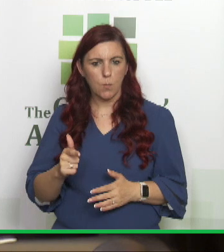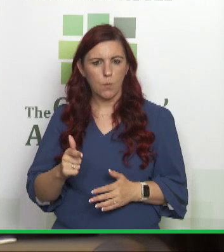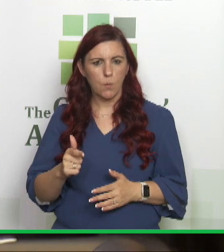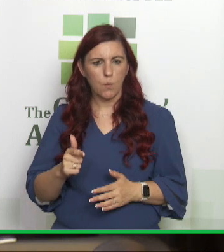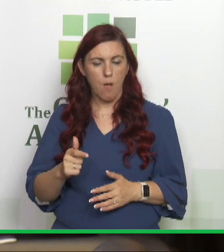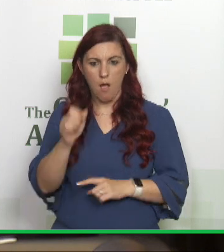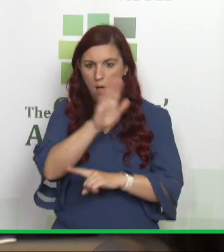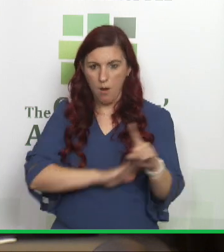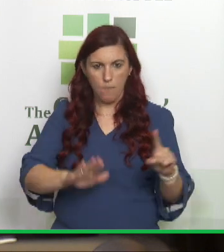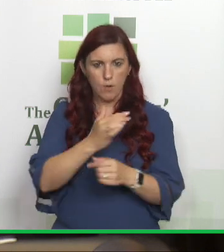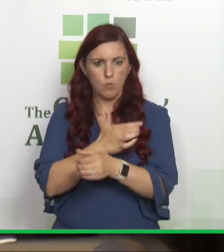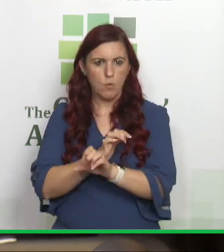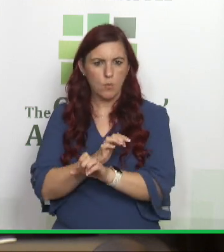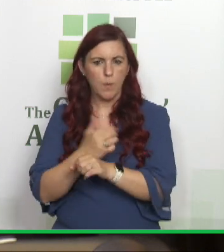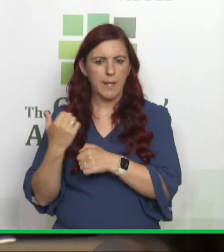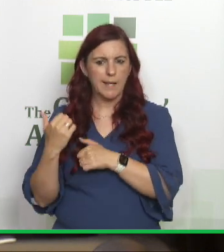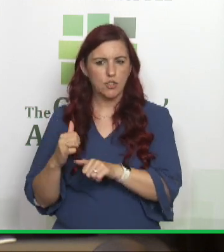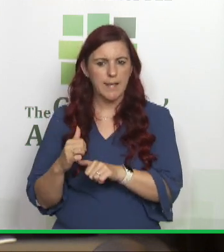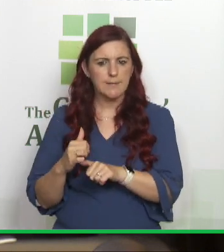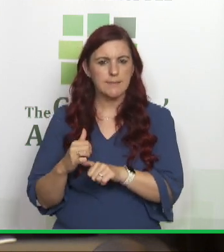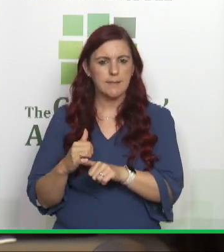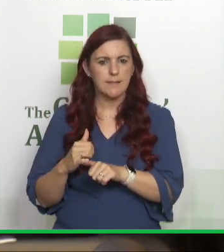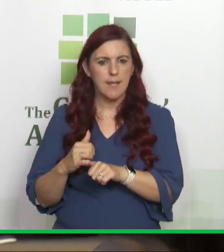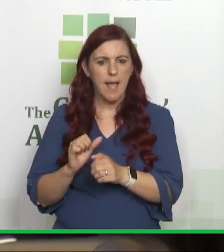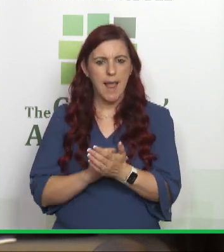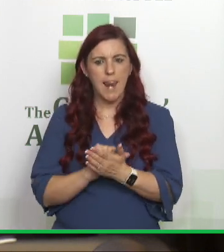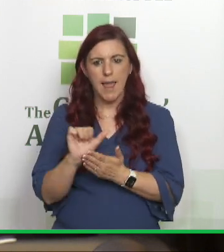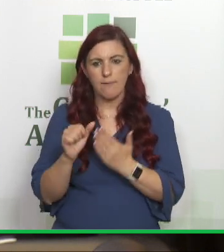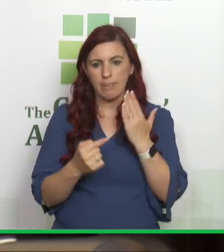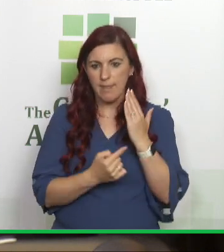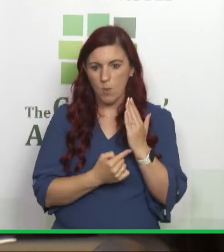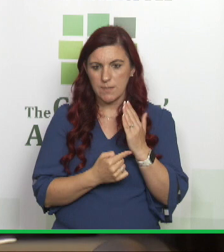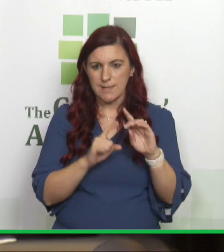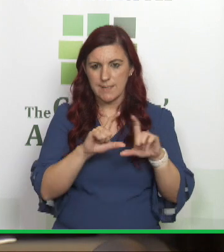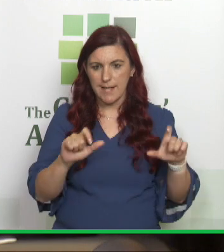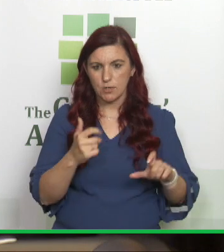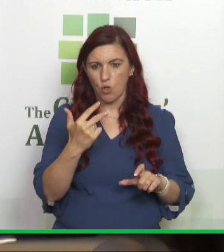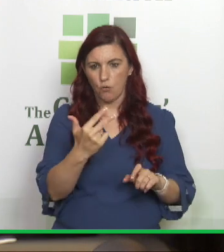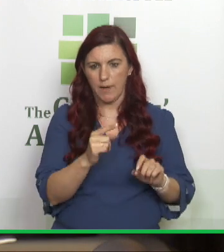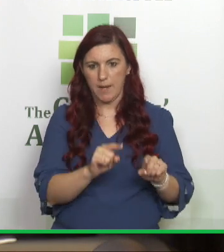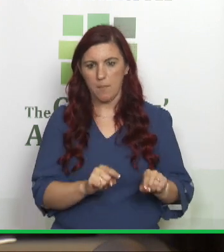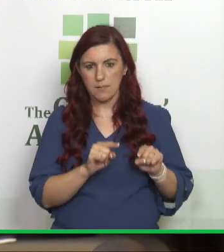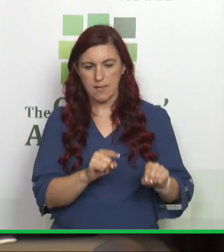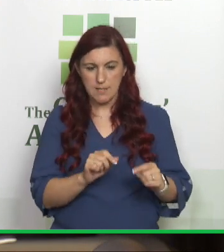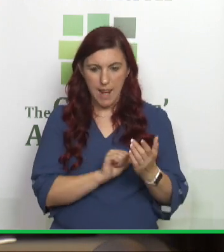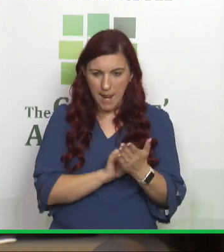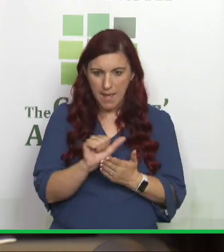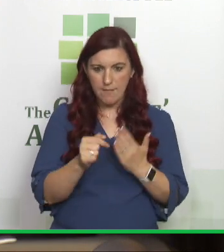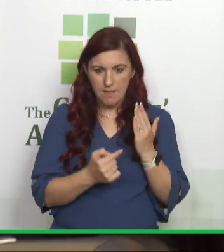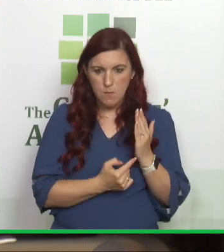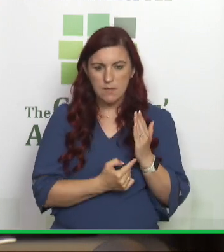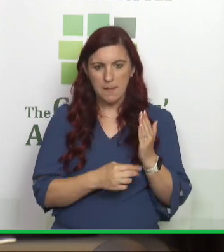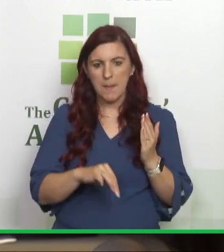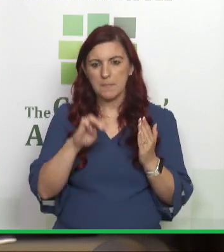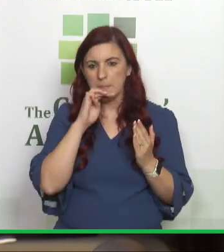we initiated approximately 11,000 Section 3 prosecutions. So that's 11,000. This resulted